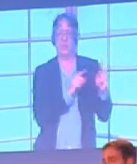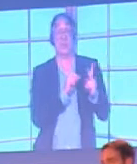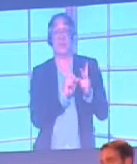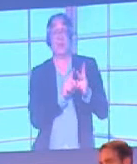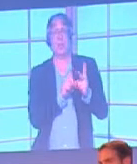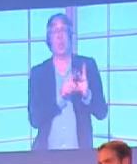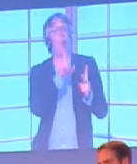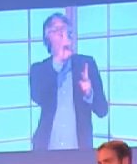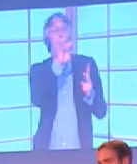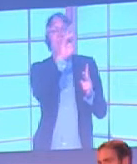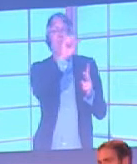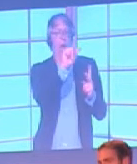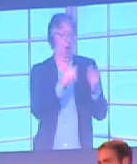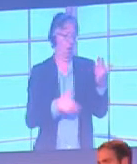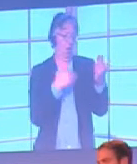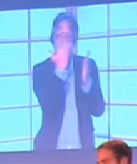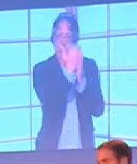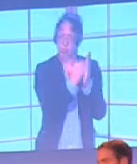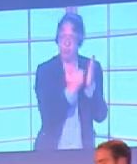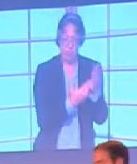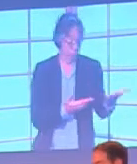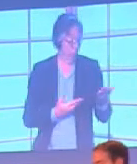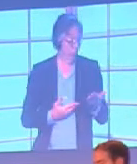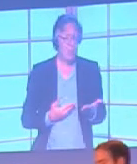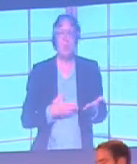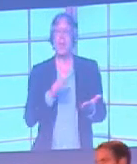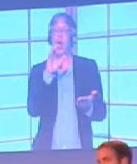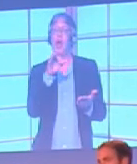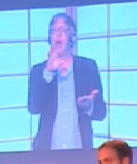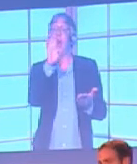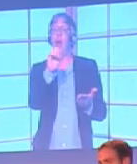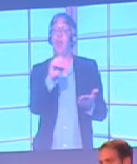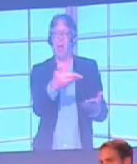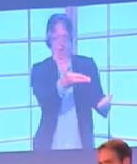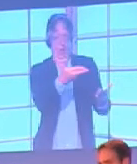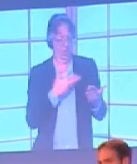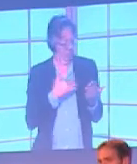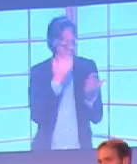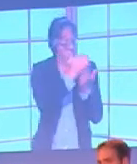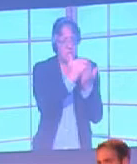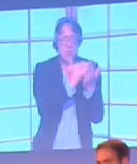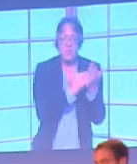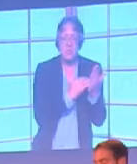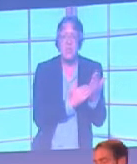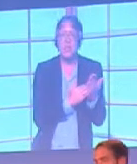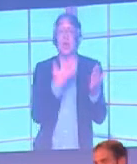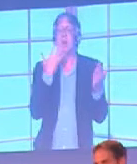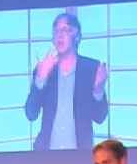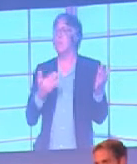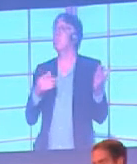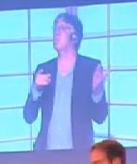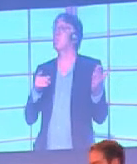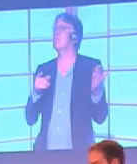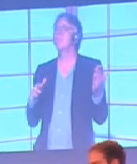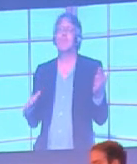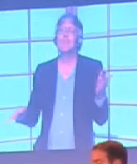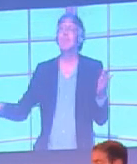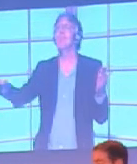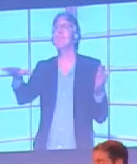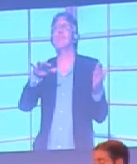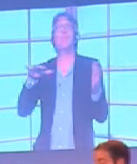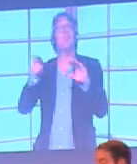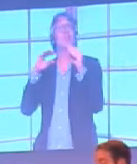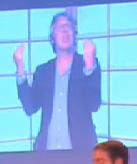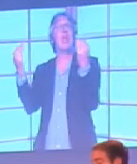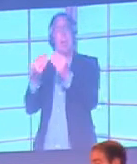then together, I think on top of that, we can build and we can leave as a legacy what we as UEFA Euro 2016 try to push for.